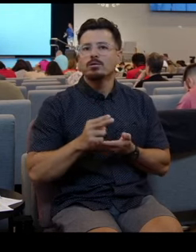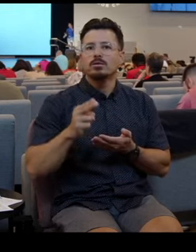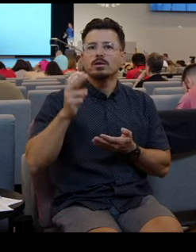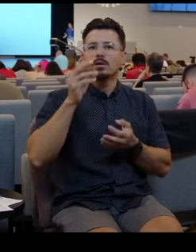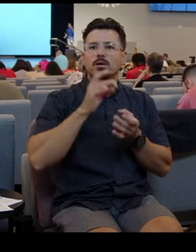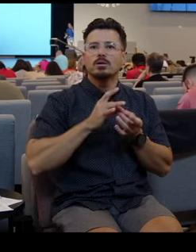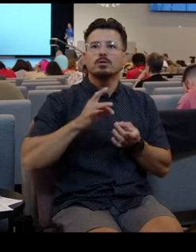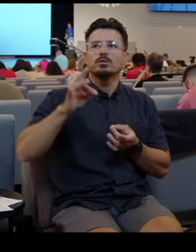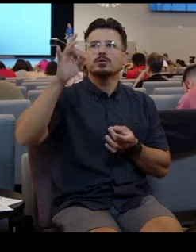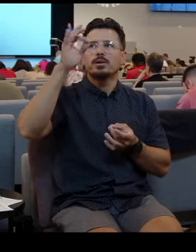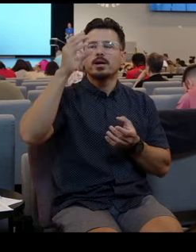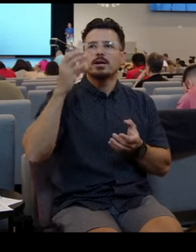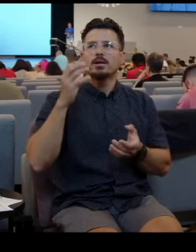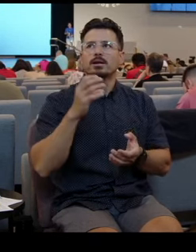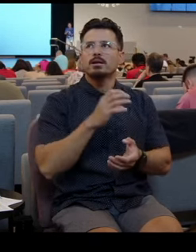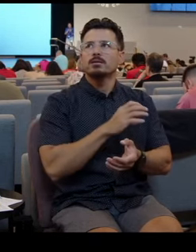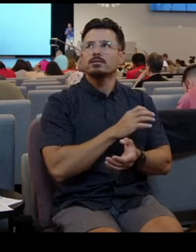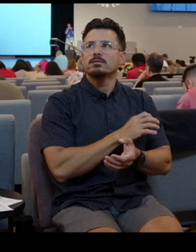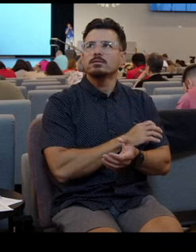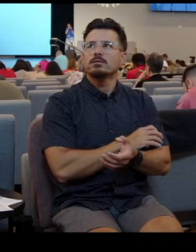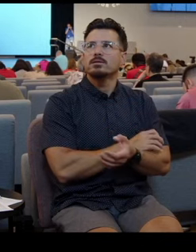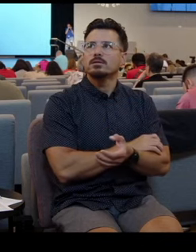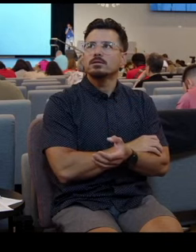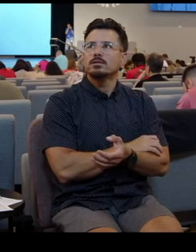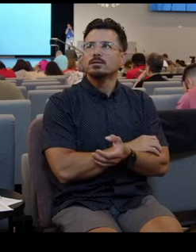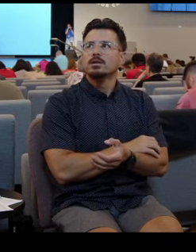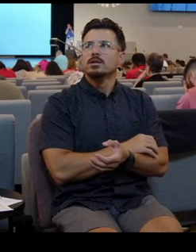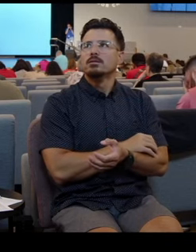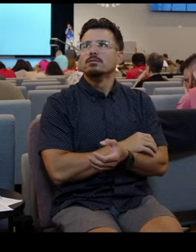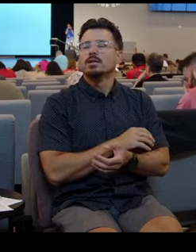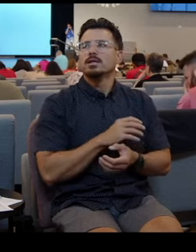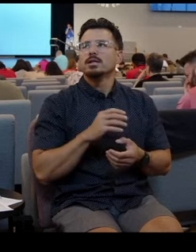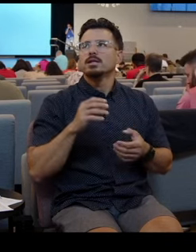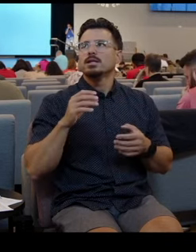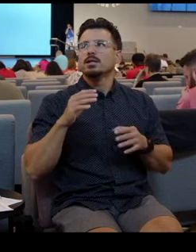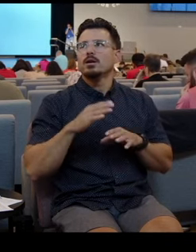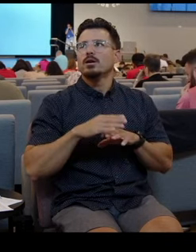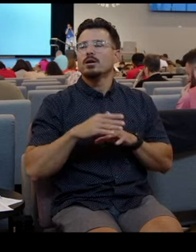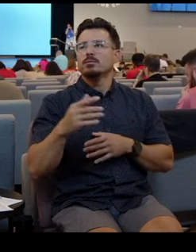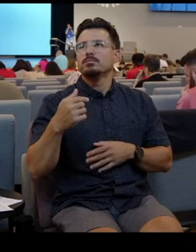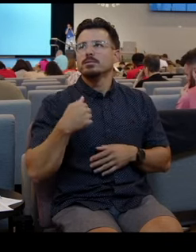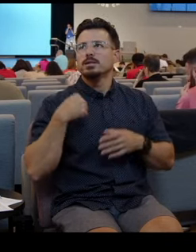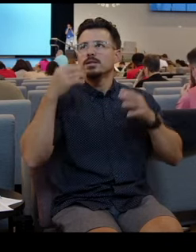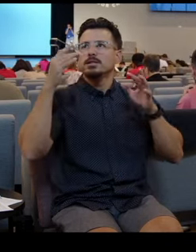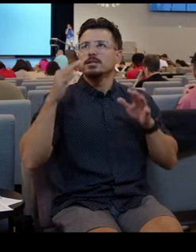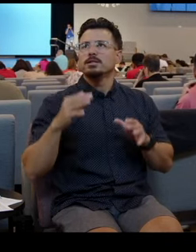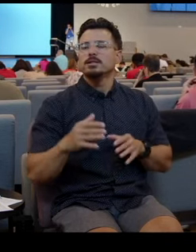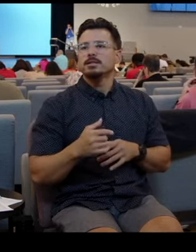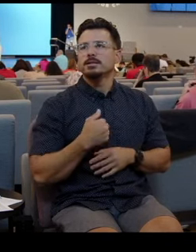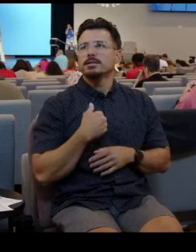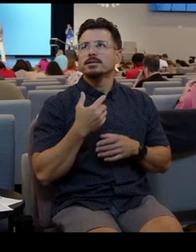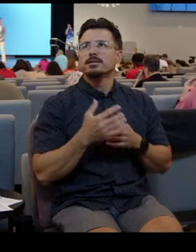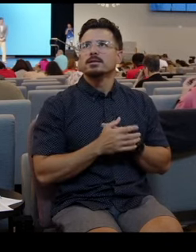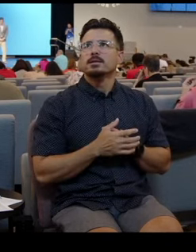And today Ghost shower. Rain on me.